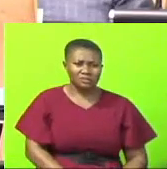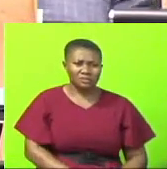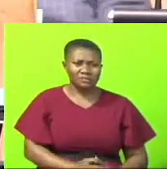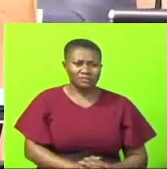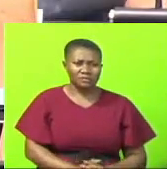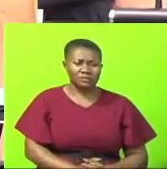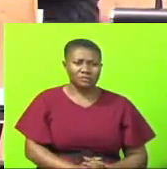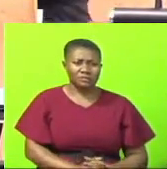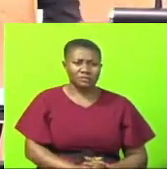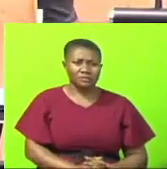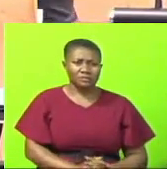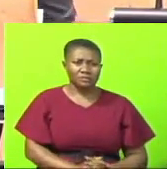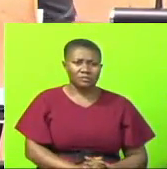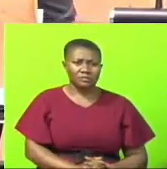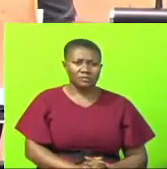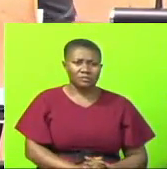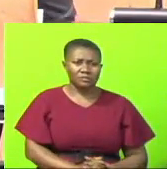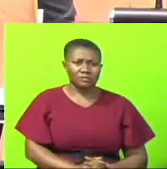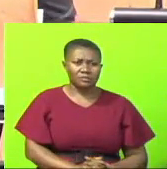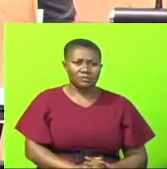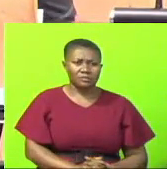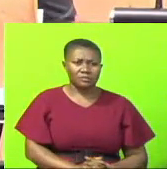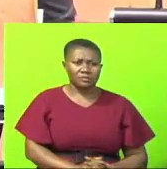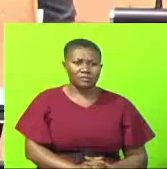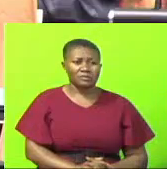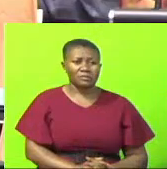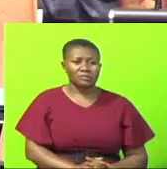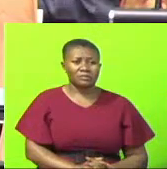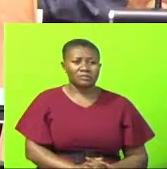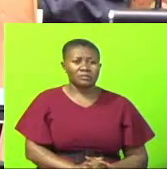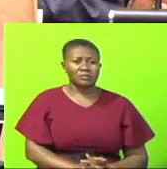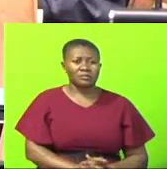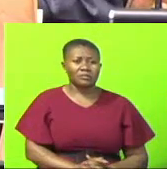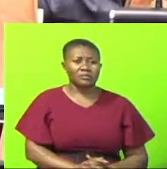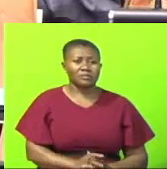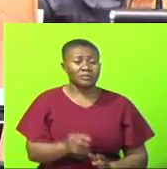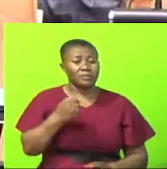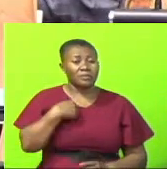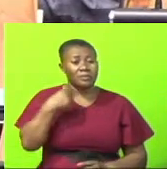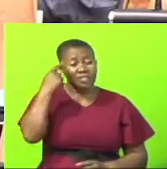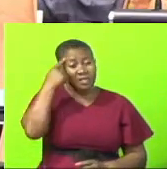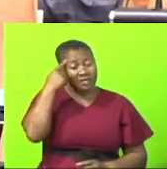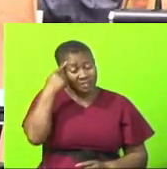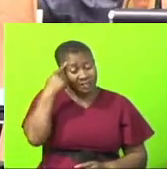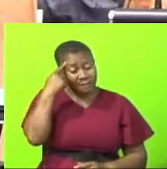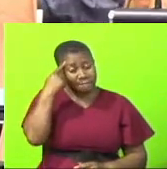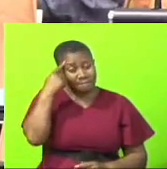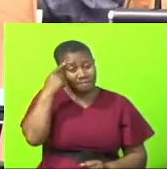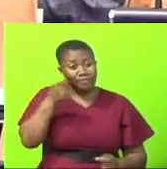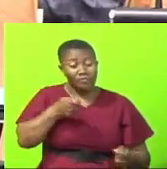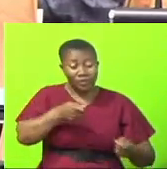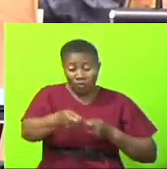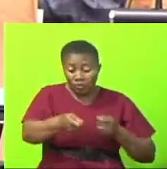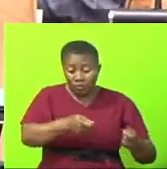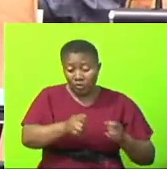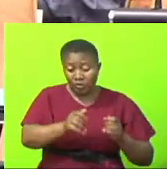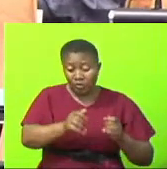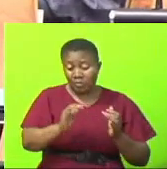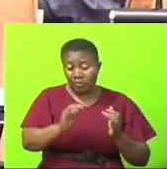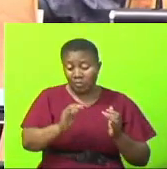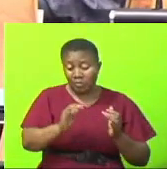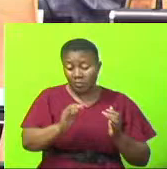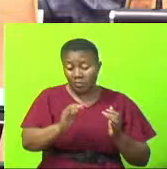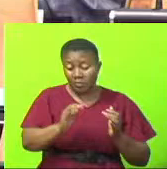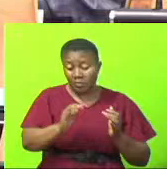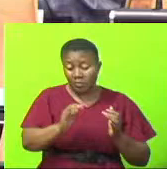sense. Mr. Speaker, with the greatest respect, I think that the ruling by your predecessor, I wasn't